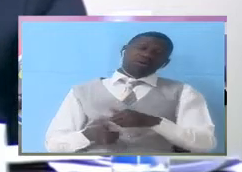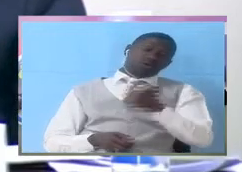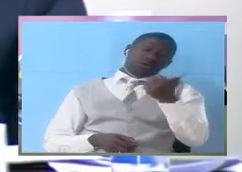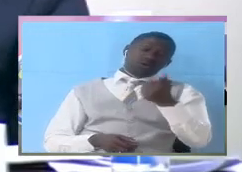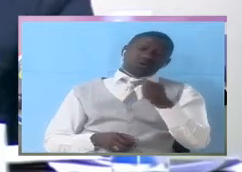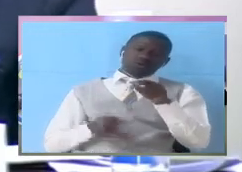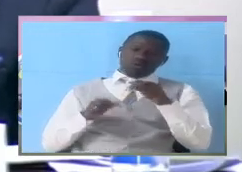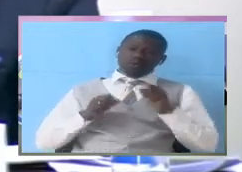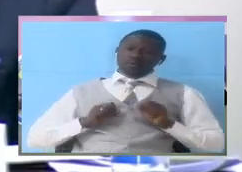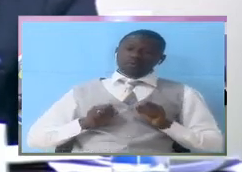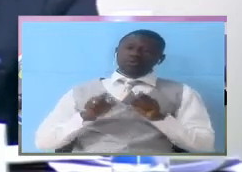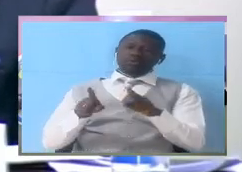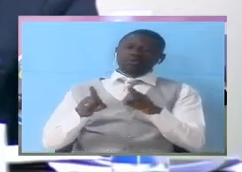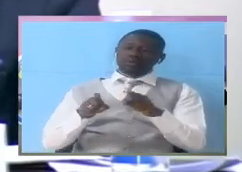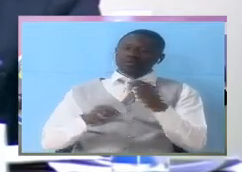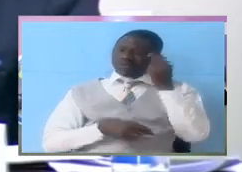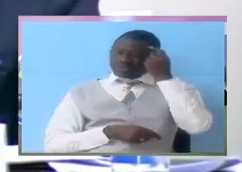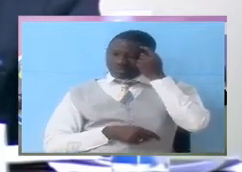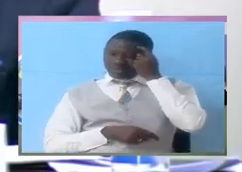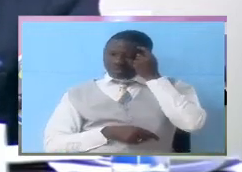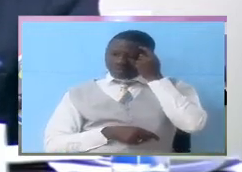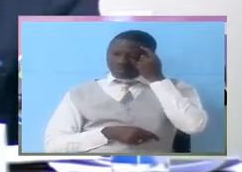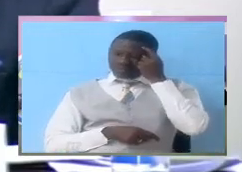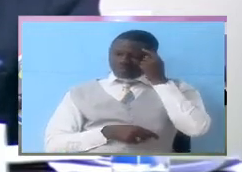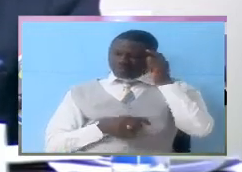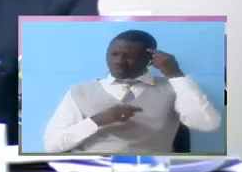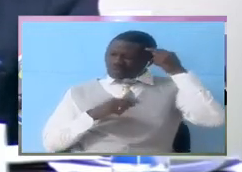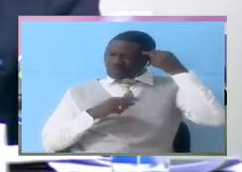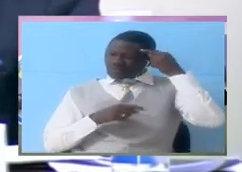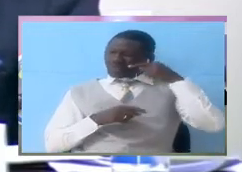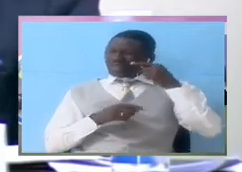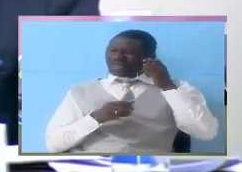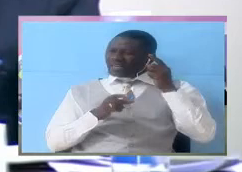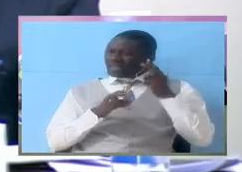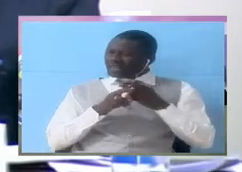to think, to reflect carefully on that.